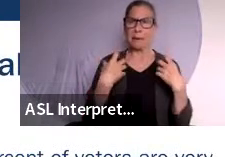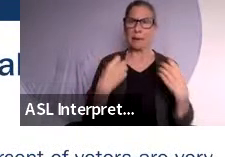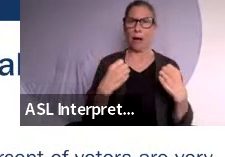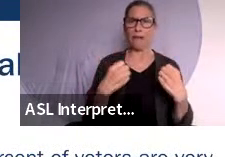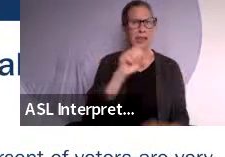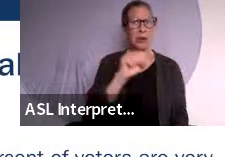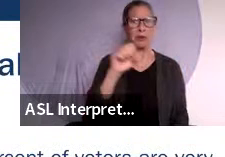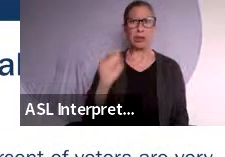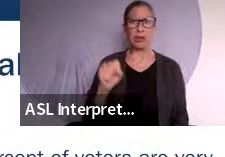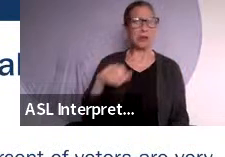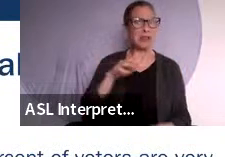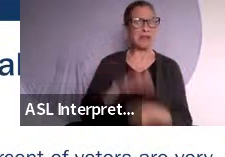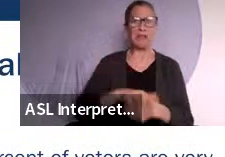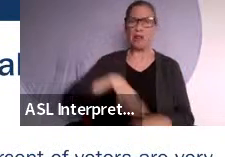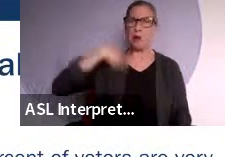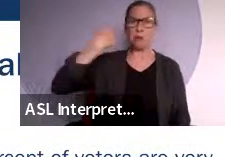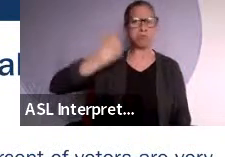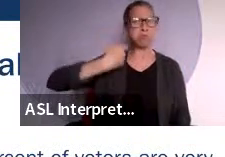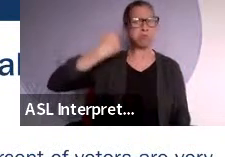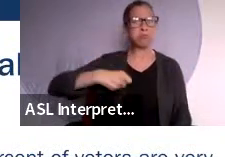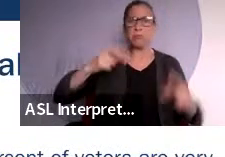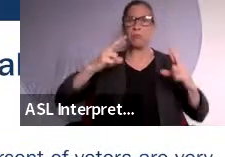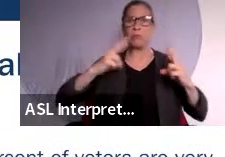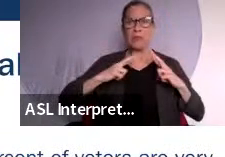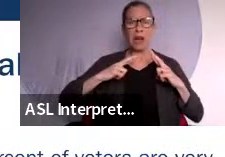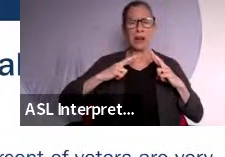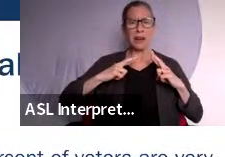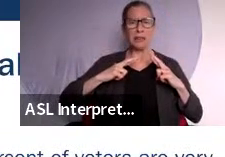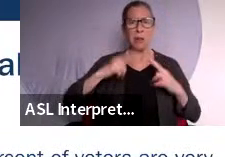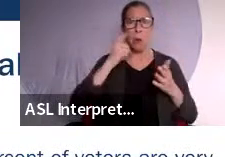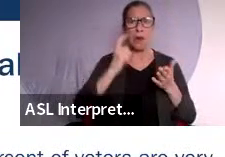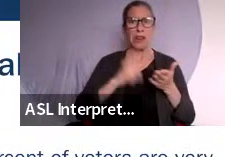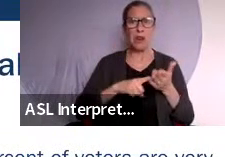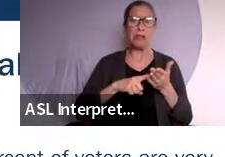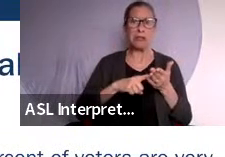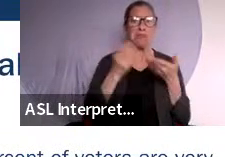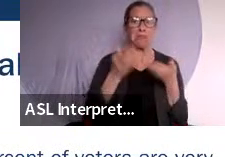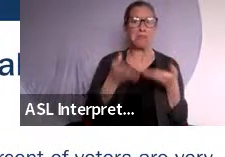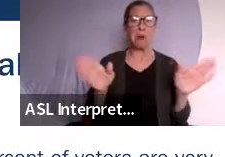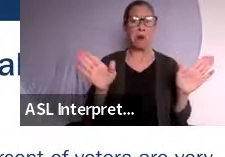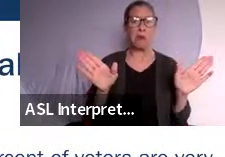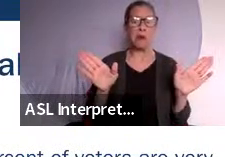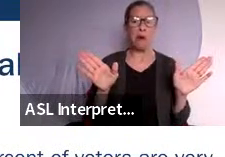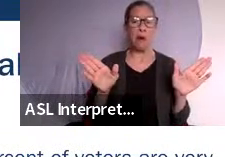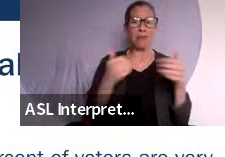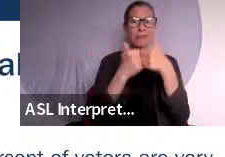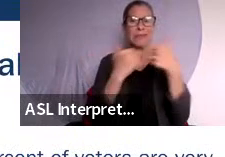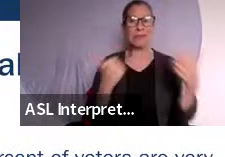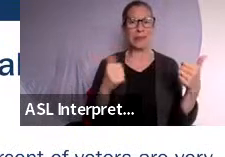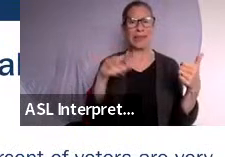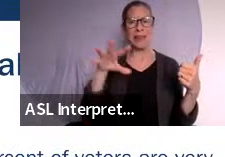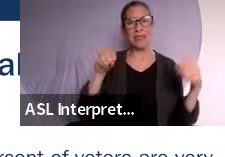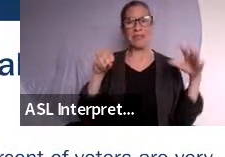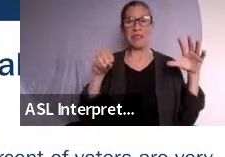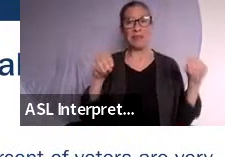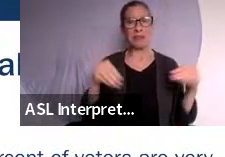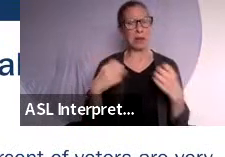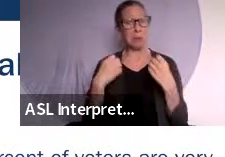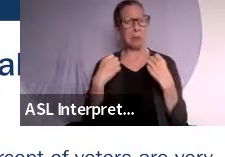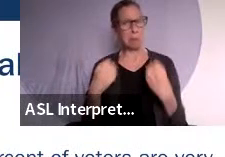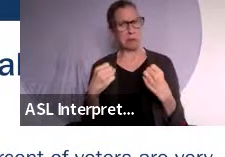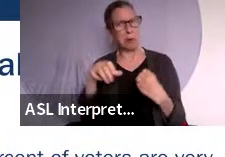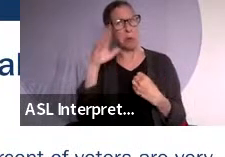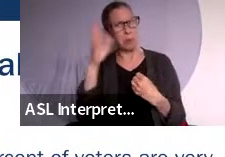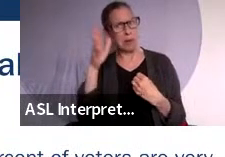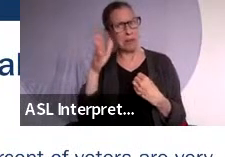not they'll receive full Social Security benefits when they retire. And we find that overall, voters are about split. 50% of them feel confident and